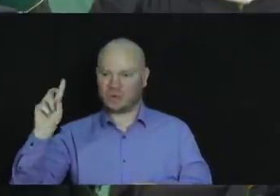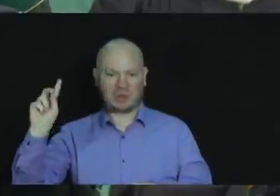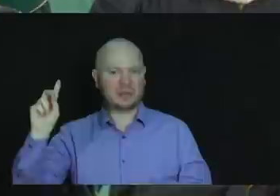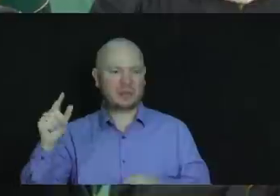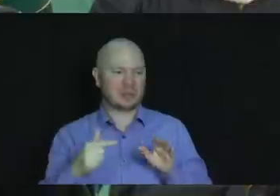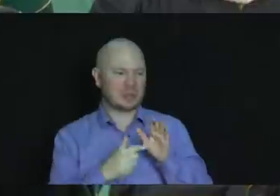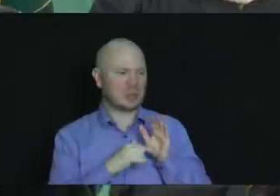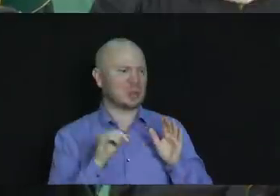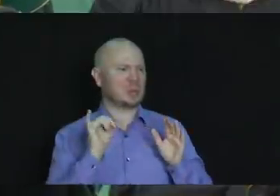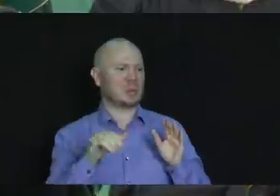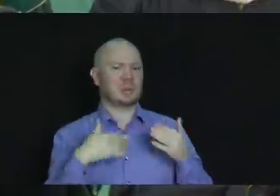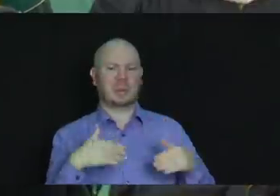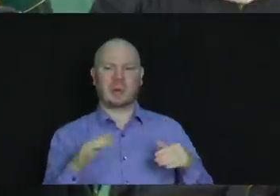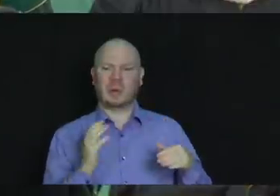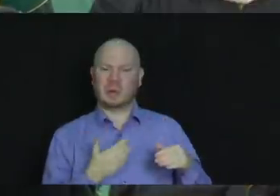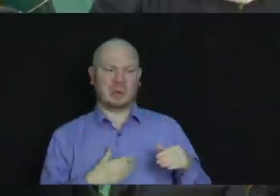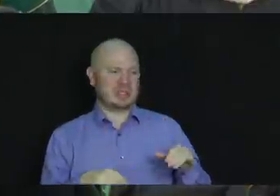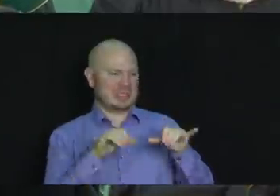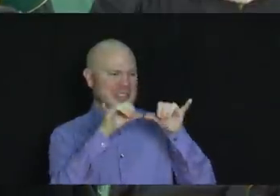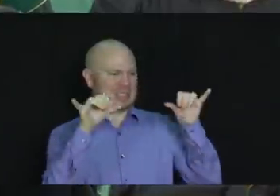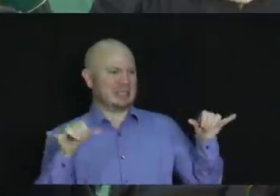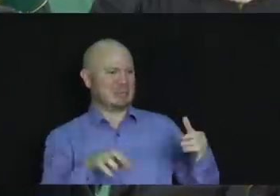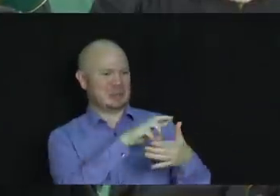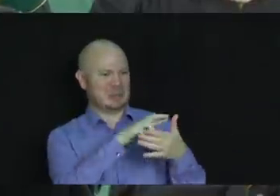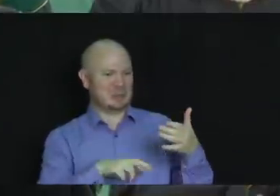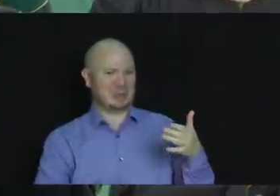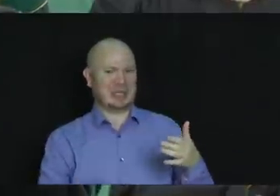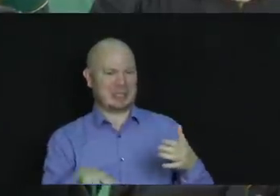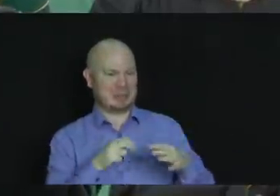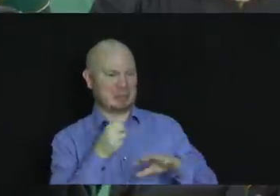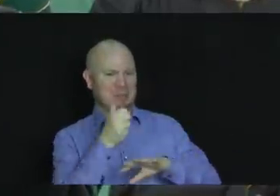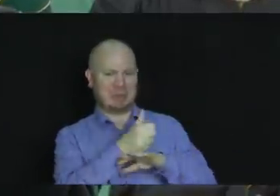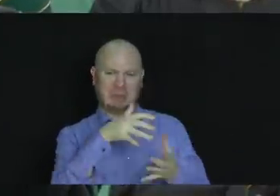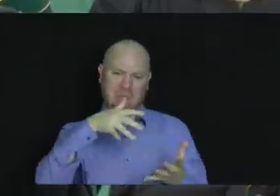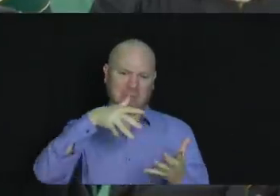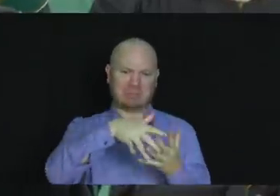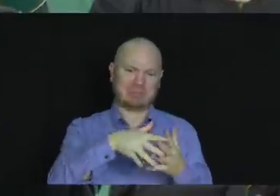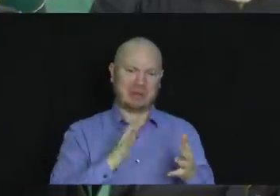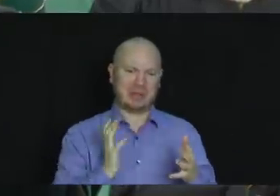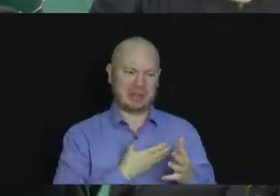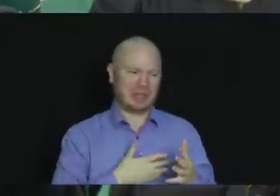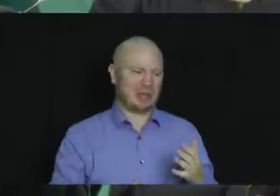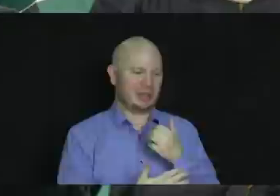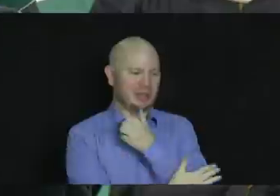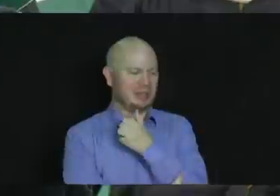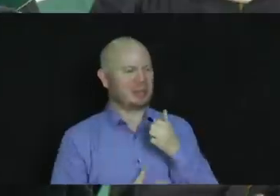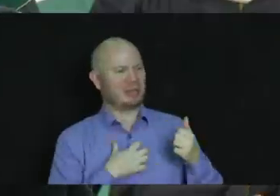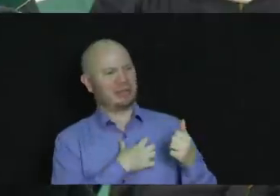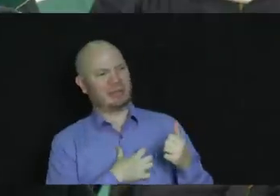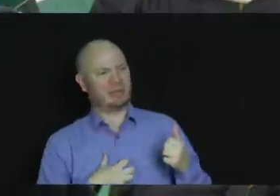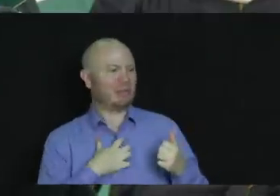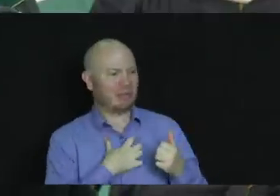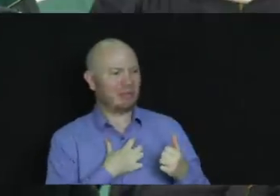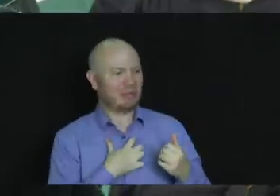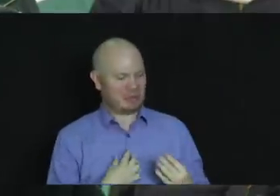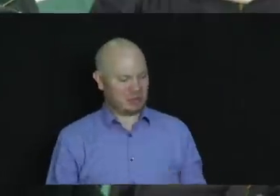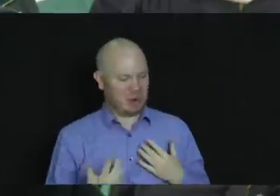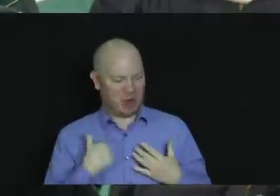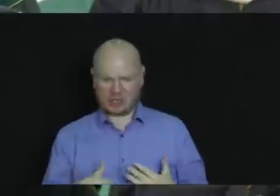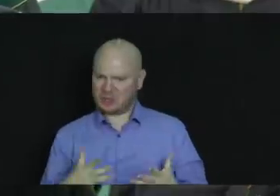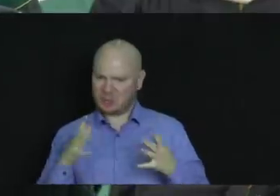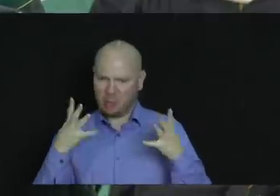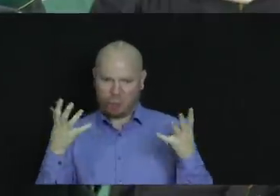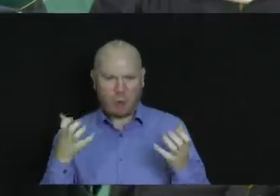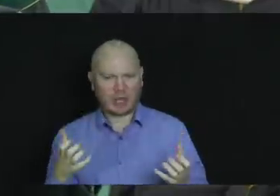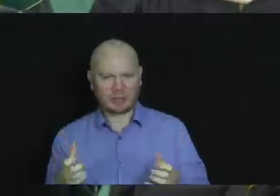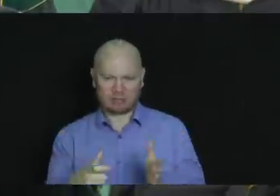about systemic racism in our country and gave new inspiration to our commitment to change. As a